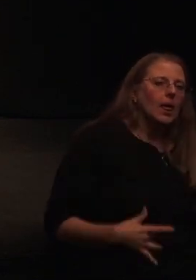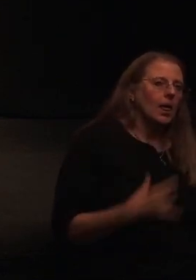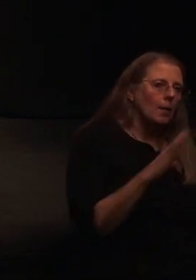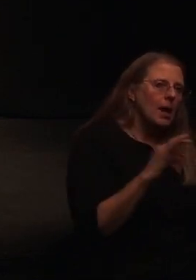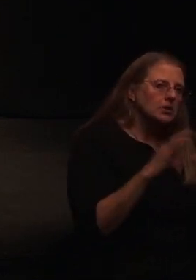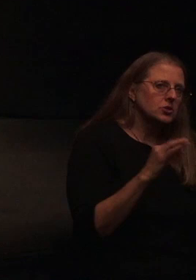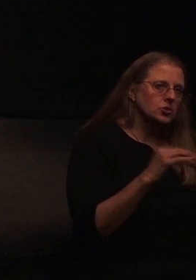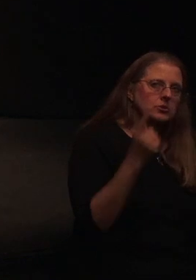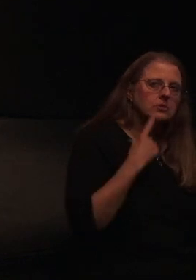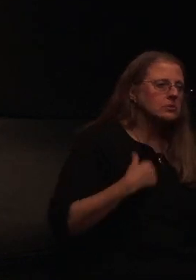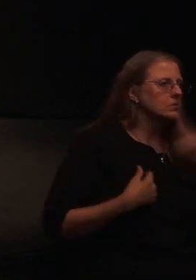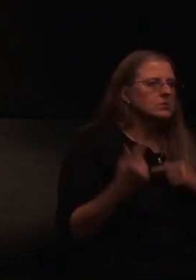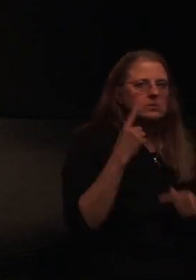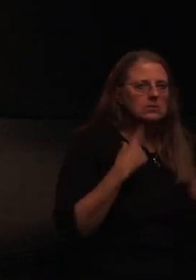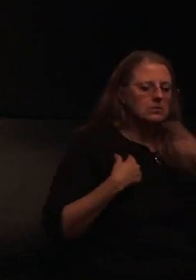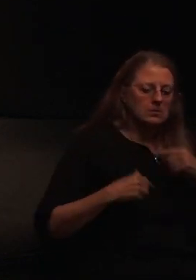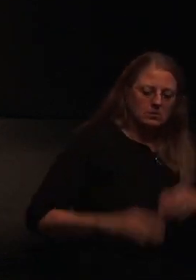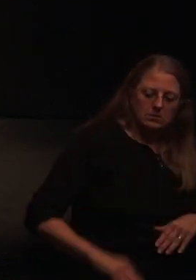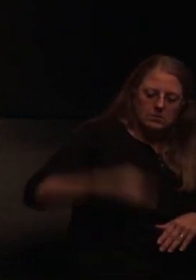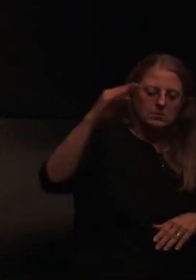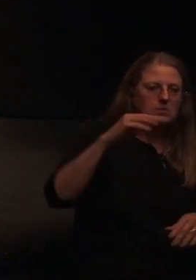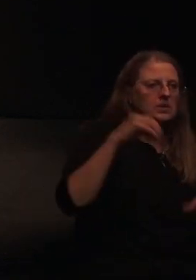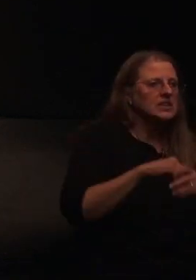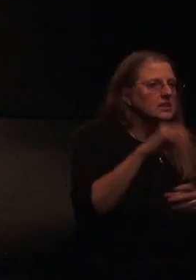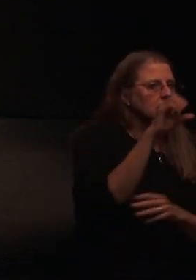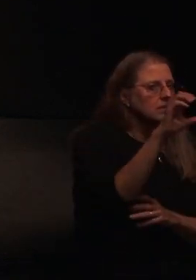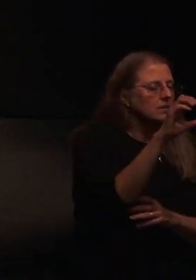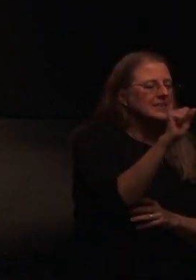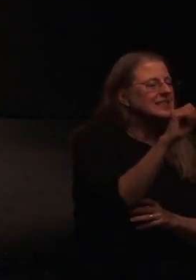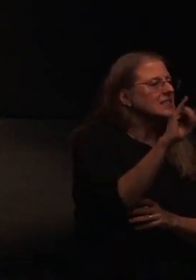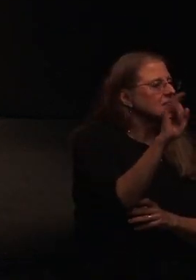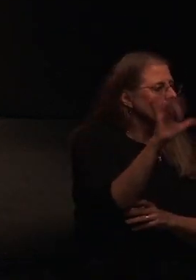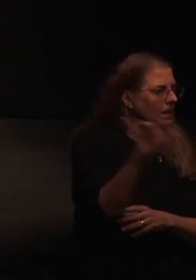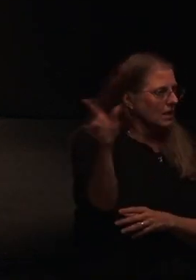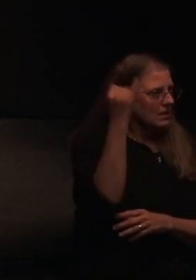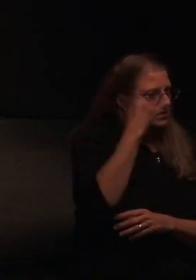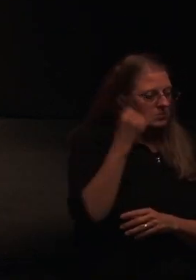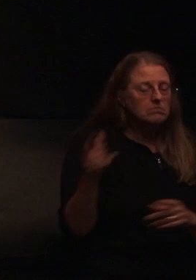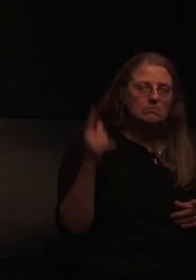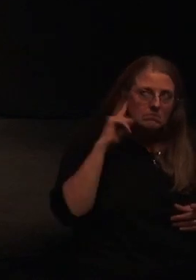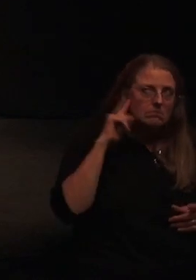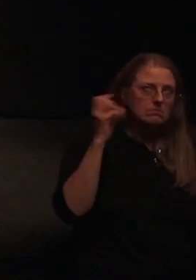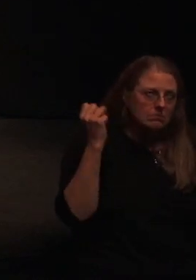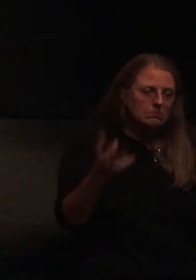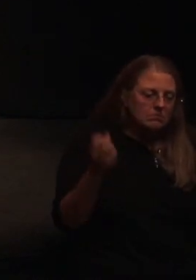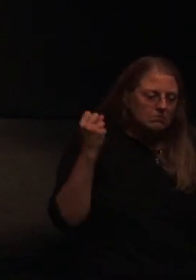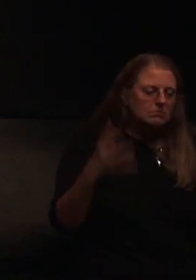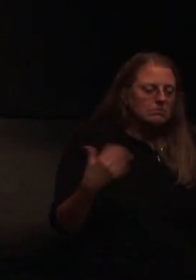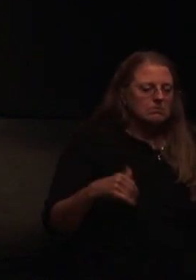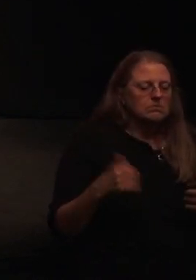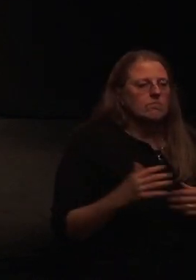messages I heard growing up in Sicily. And believe me, I heard many. And